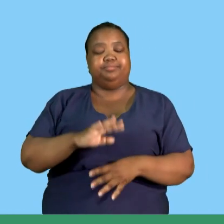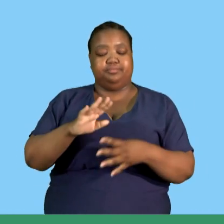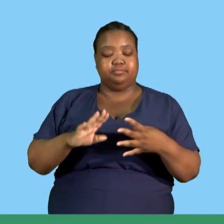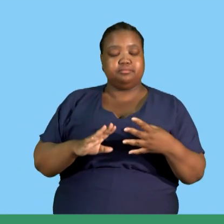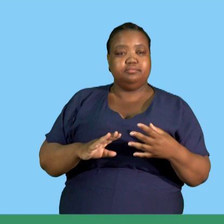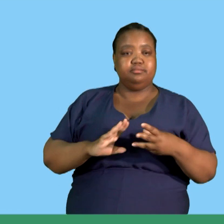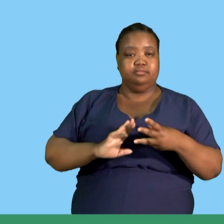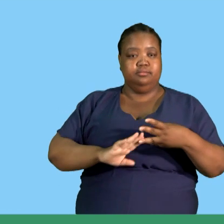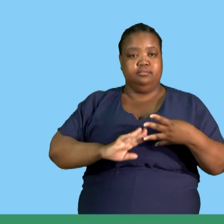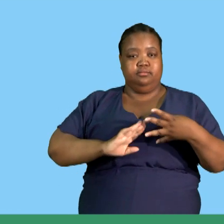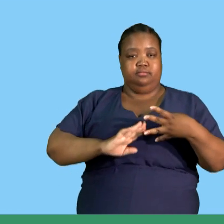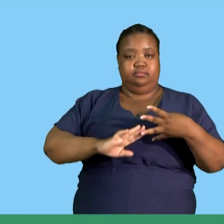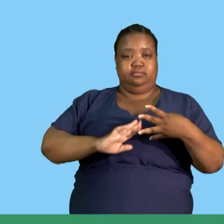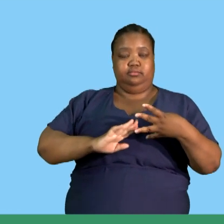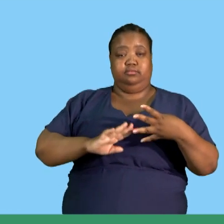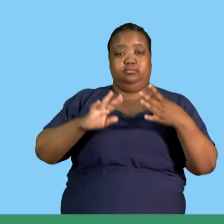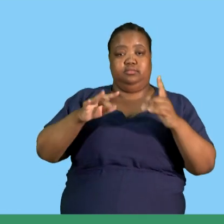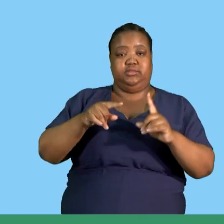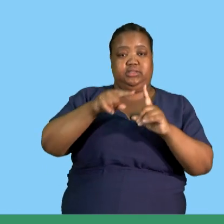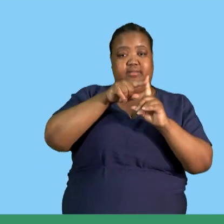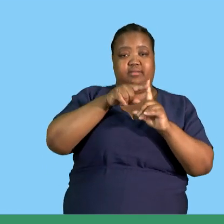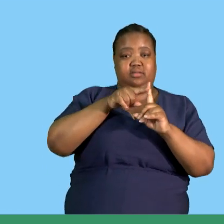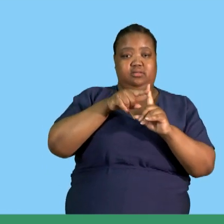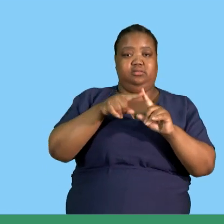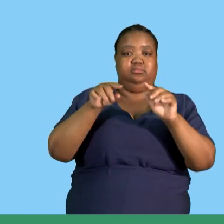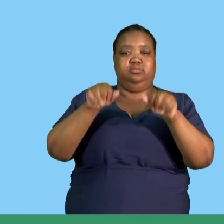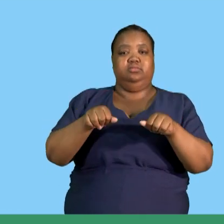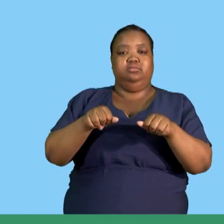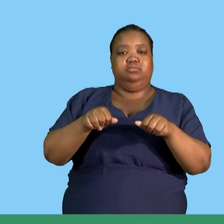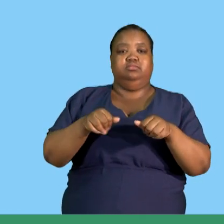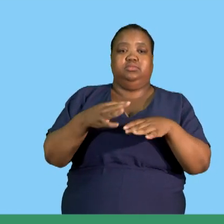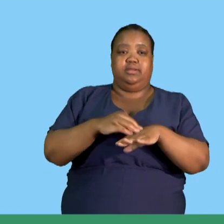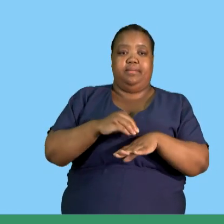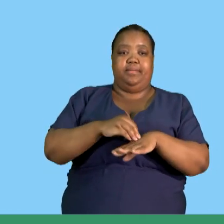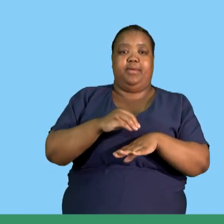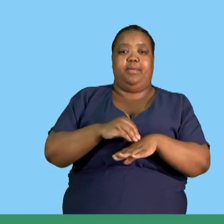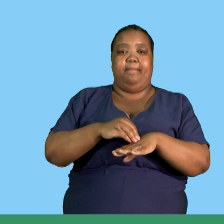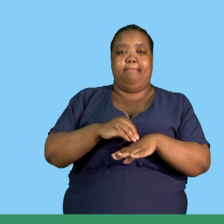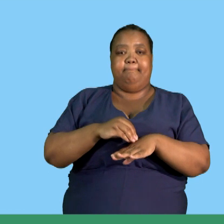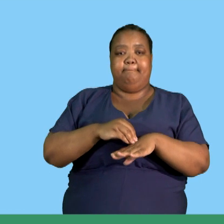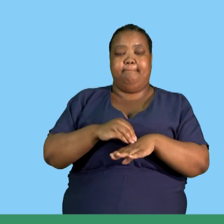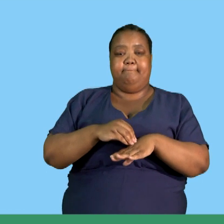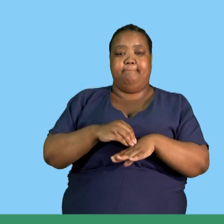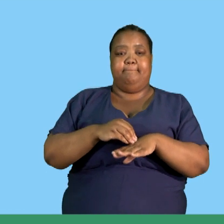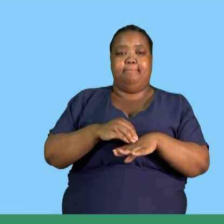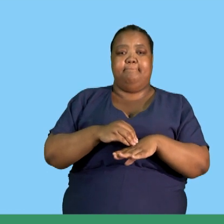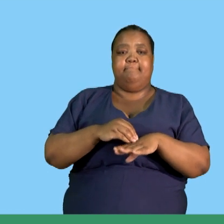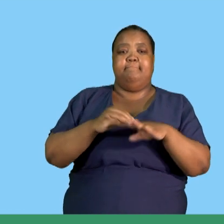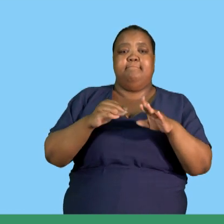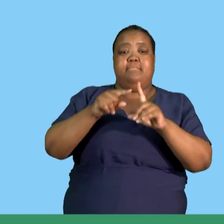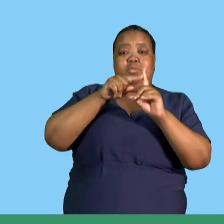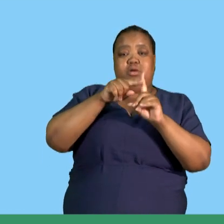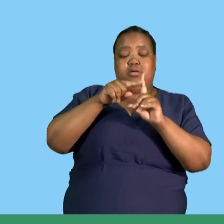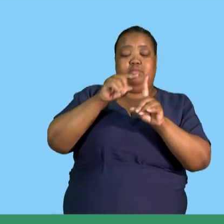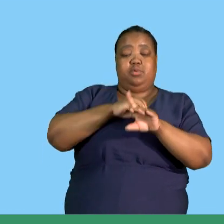The third question says, discuss the advantages of force field as a problem-solving technique.